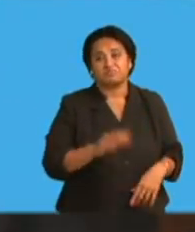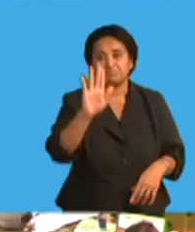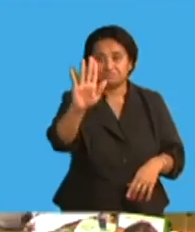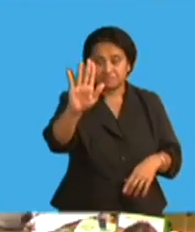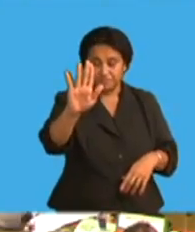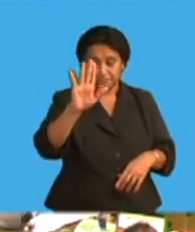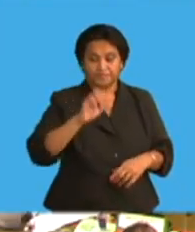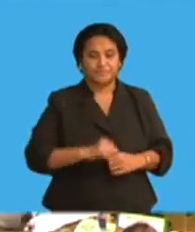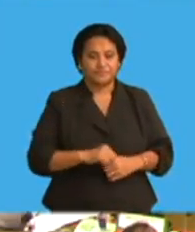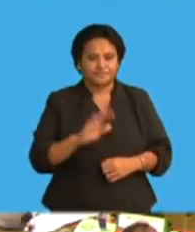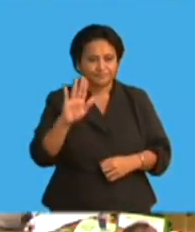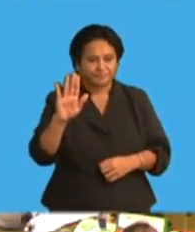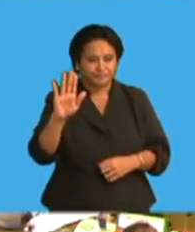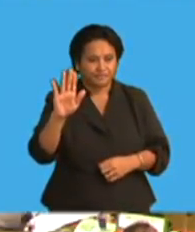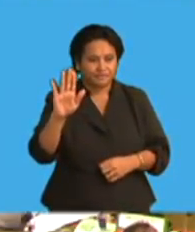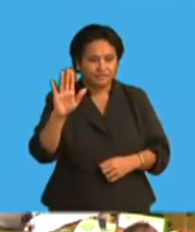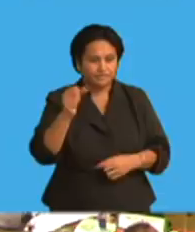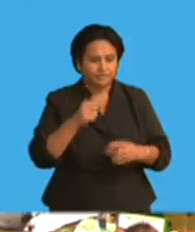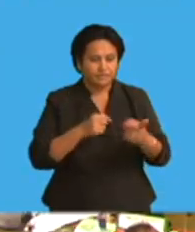Point of order. Just